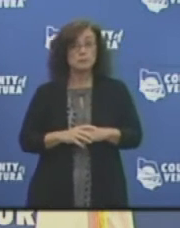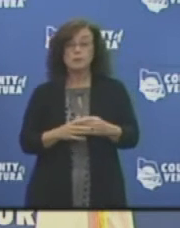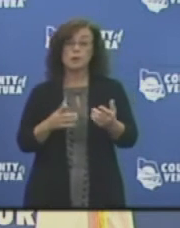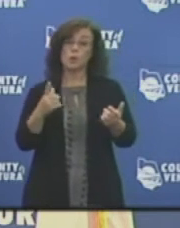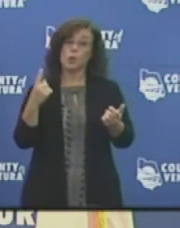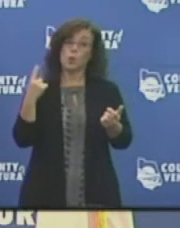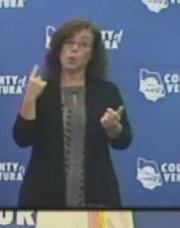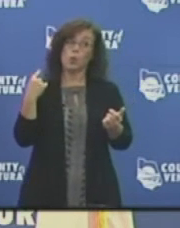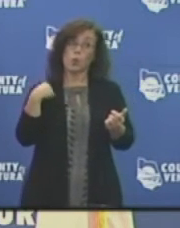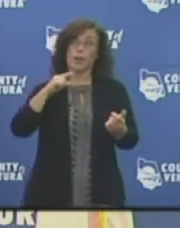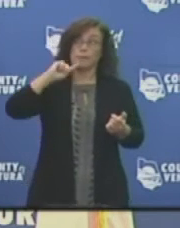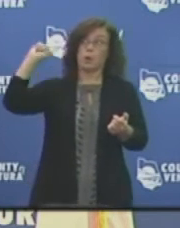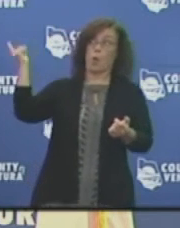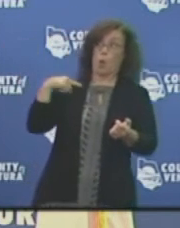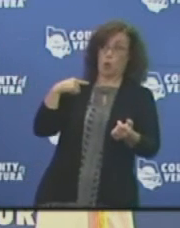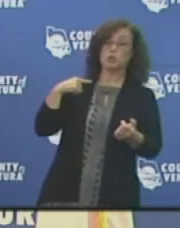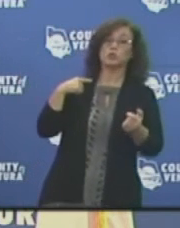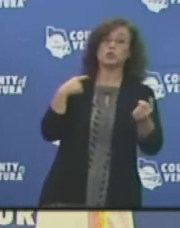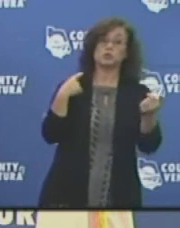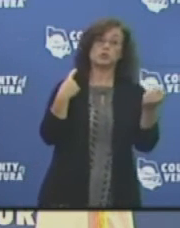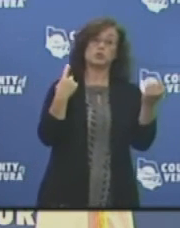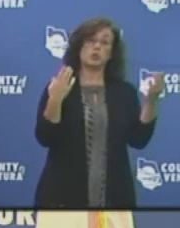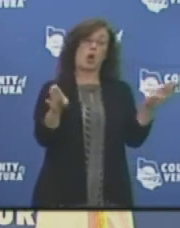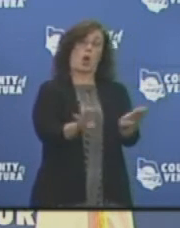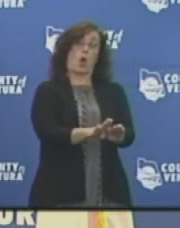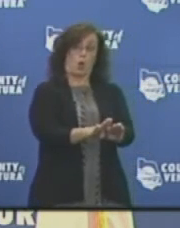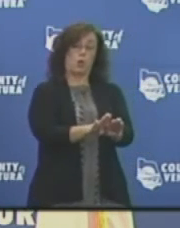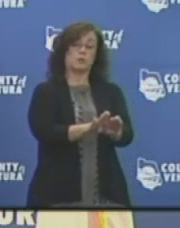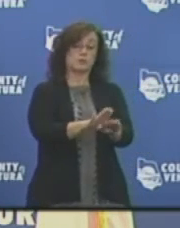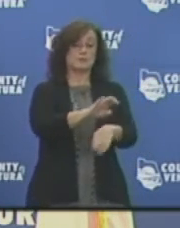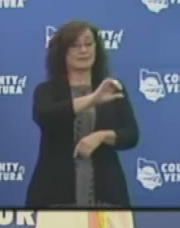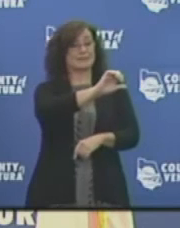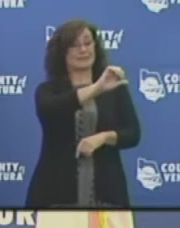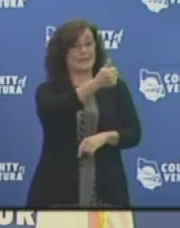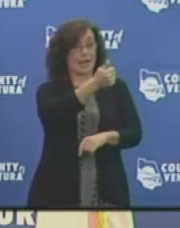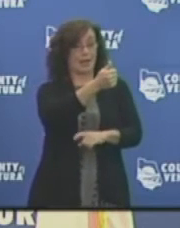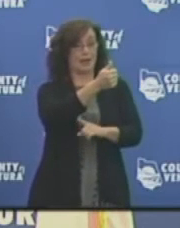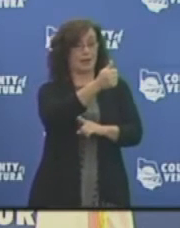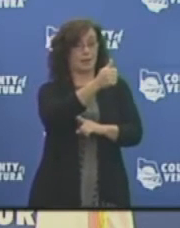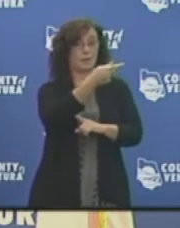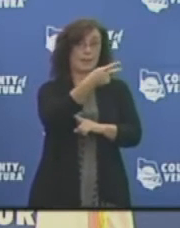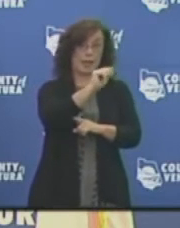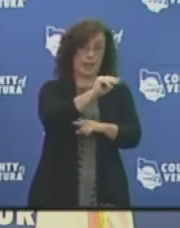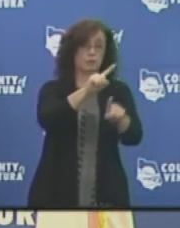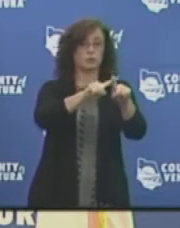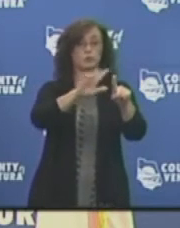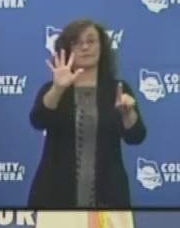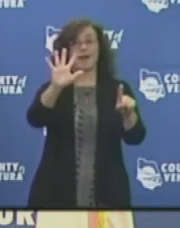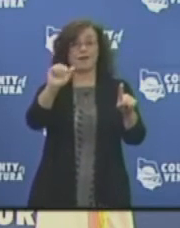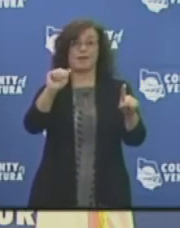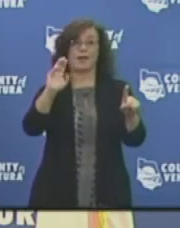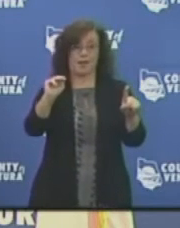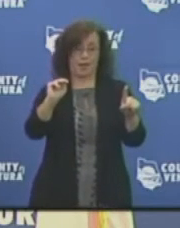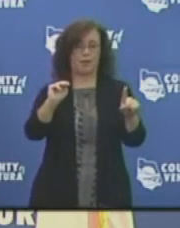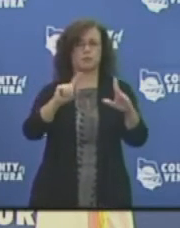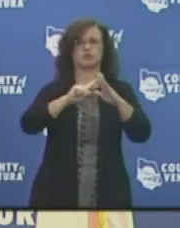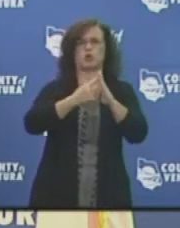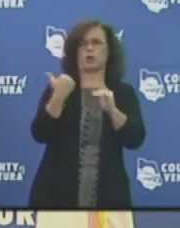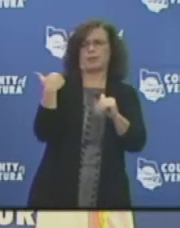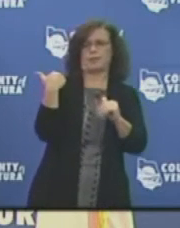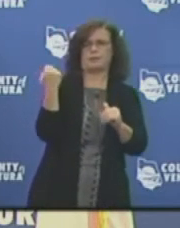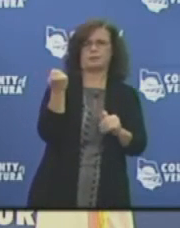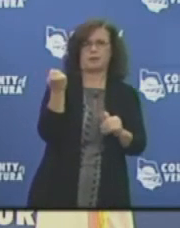down from 10 p.m. to 5 a.m. beginning this last Saturday as a result of a curfew that will last